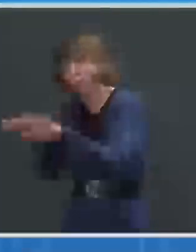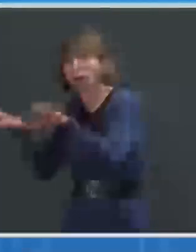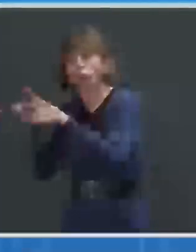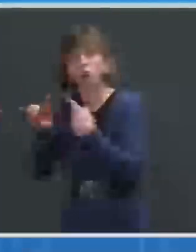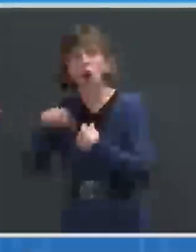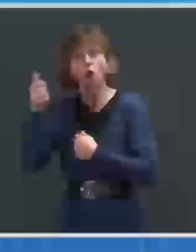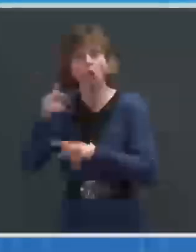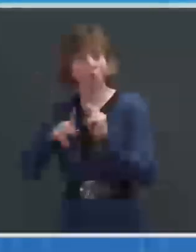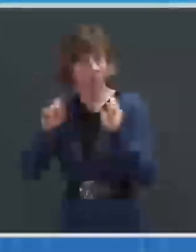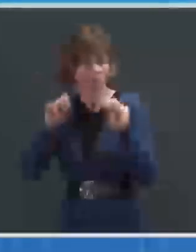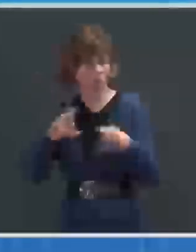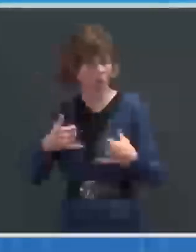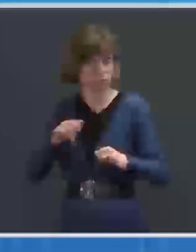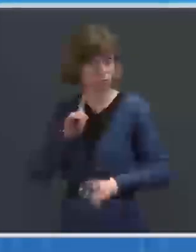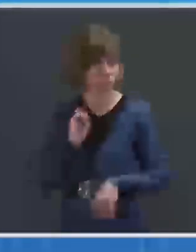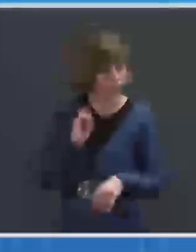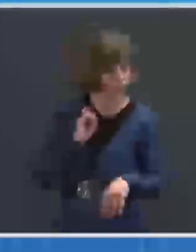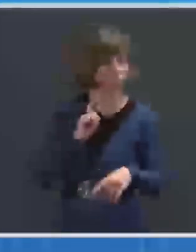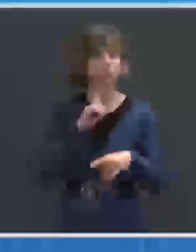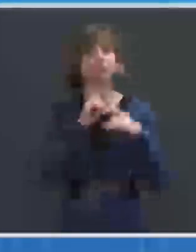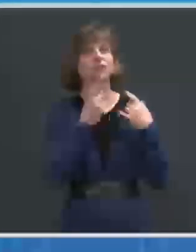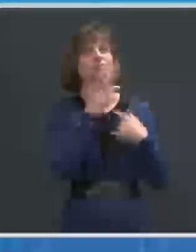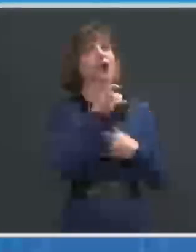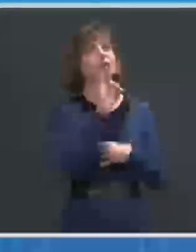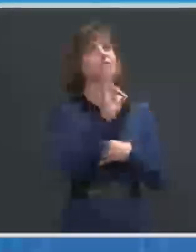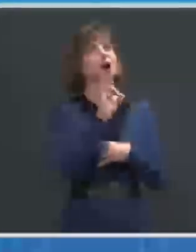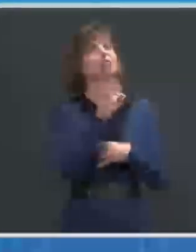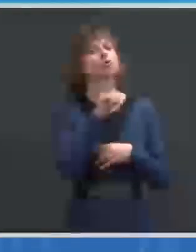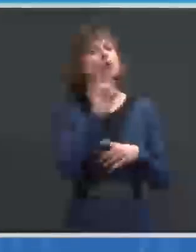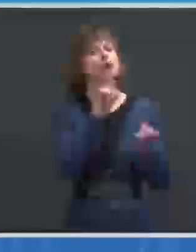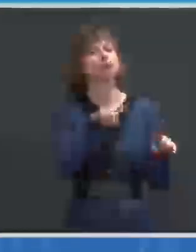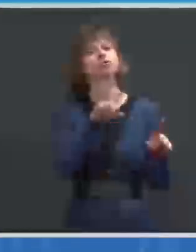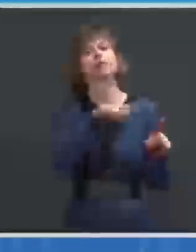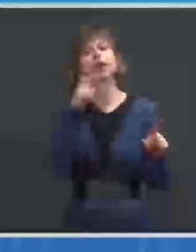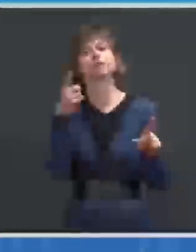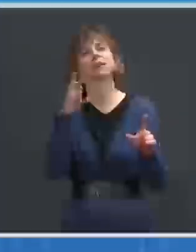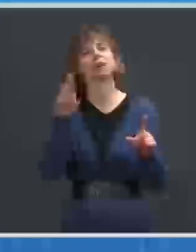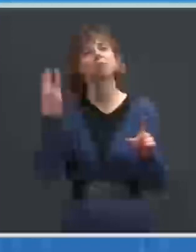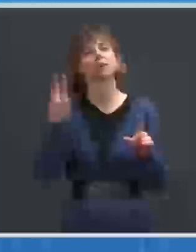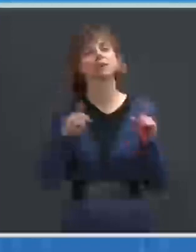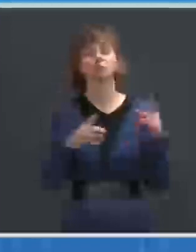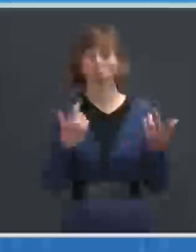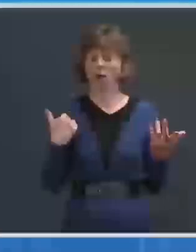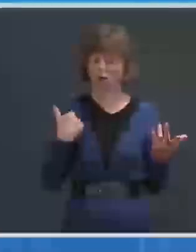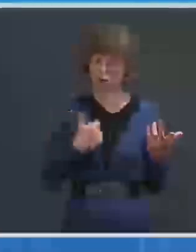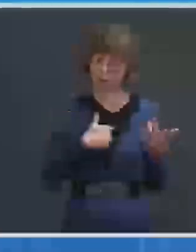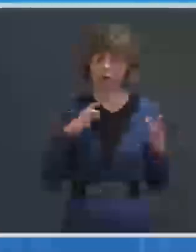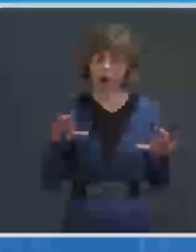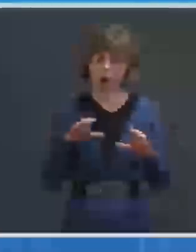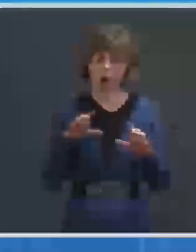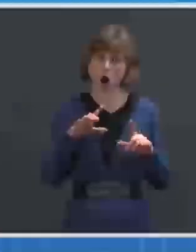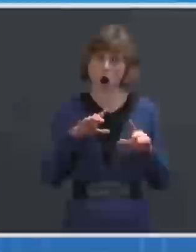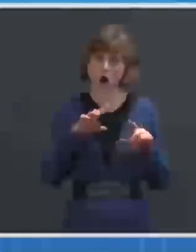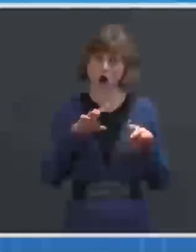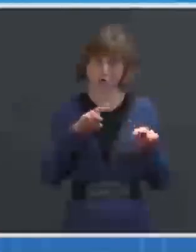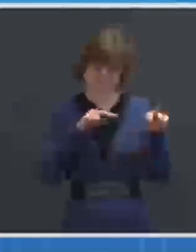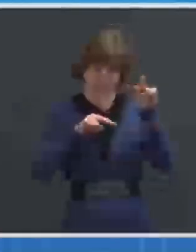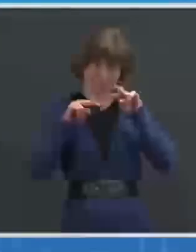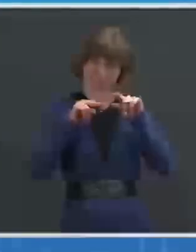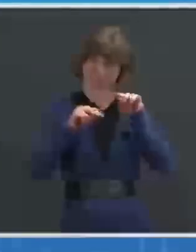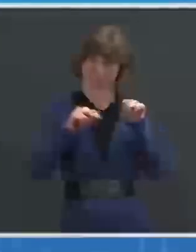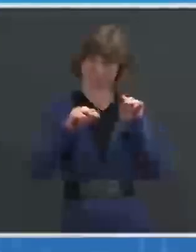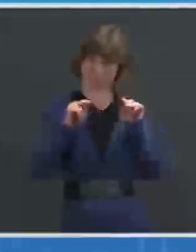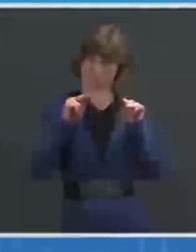you. Let's start with Dr. Fauci, and then we'll go to Dr. Walensky. Dr. Fauci? Well, we certainly are taking the New York